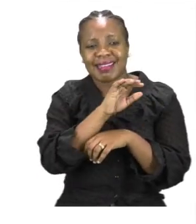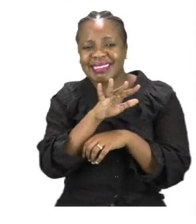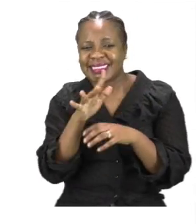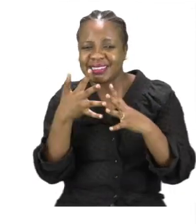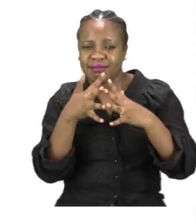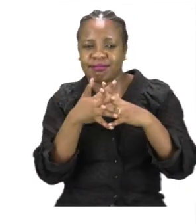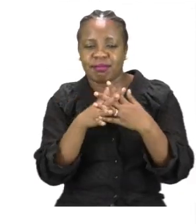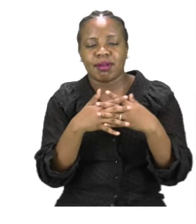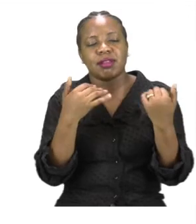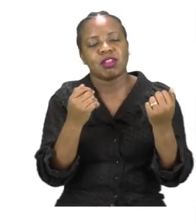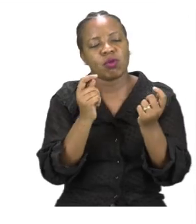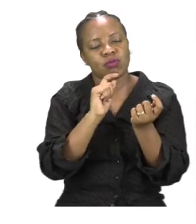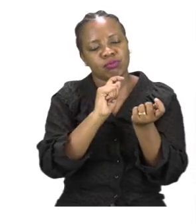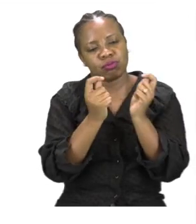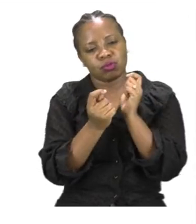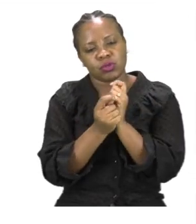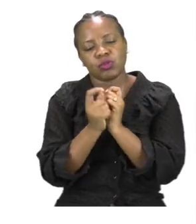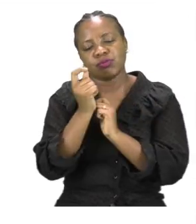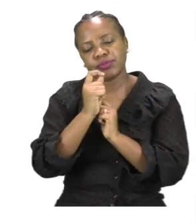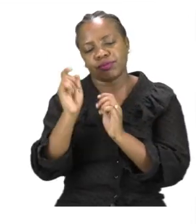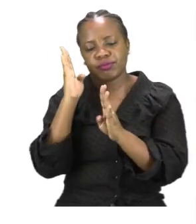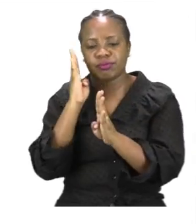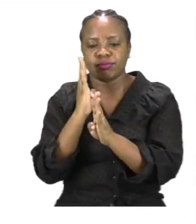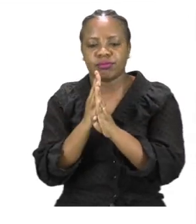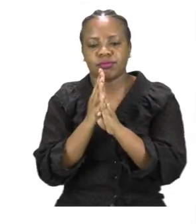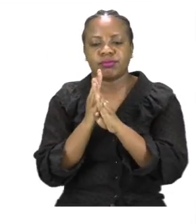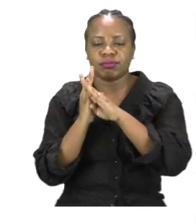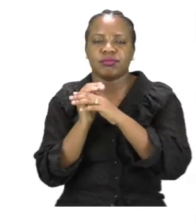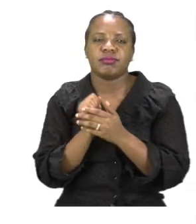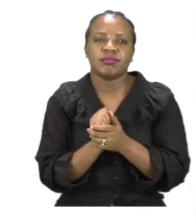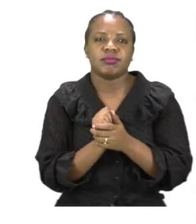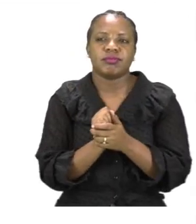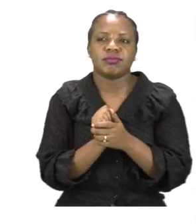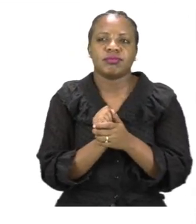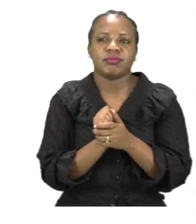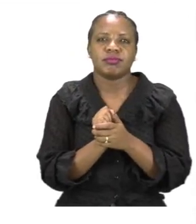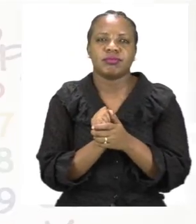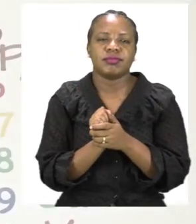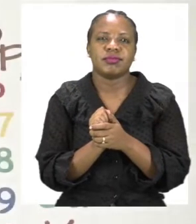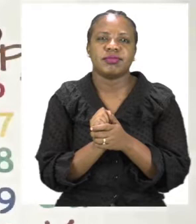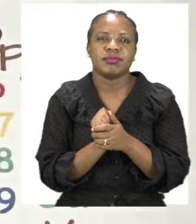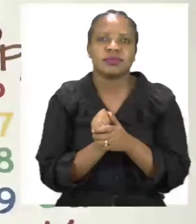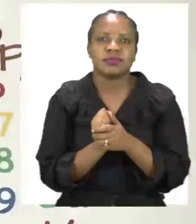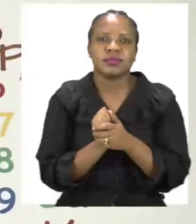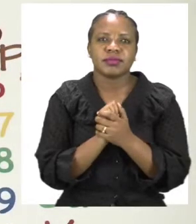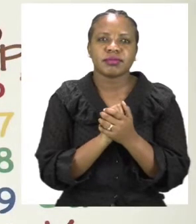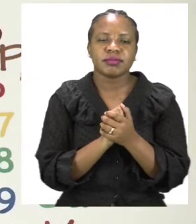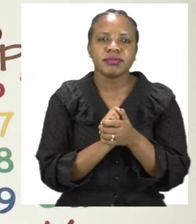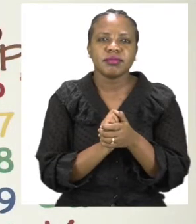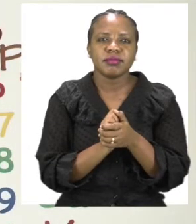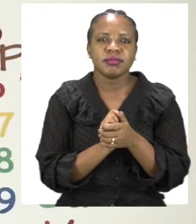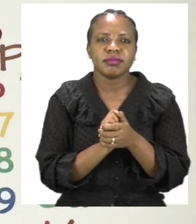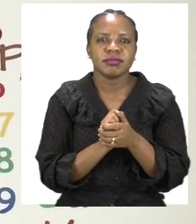After that, we are going to write the correct name of the day on the line. So the